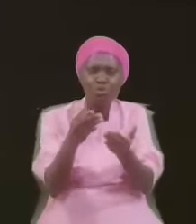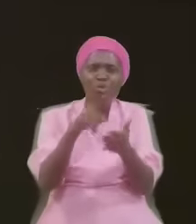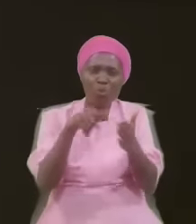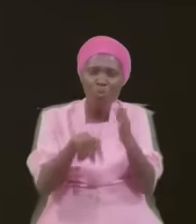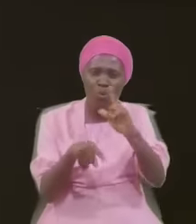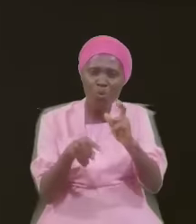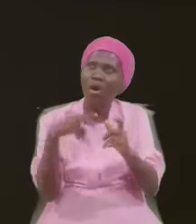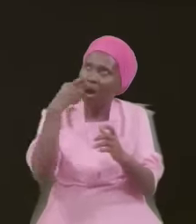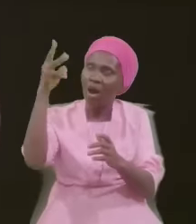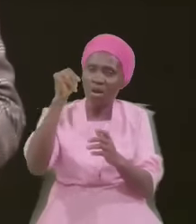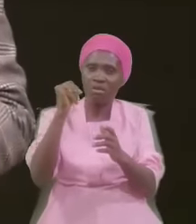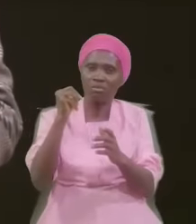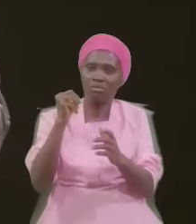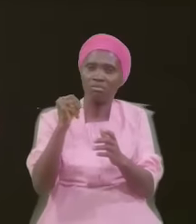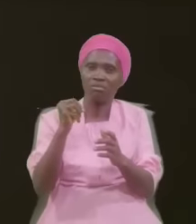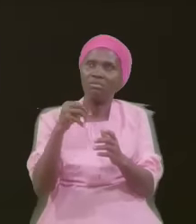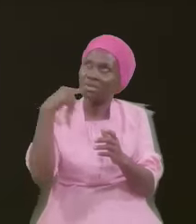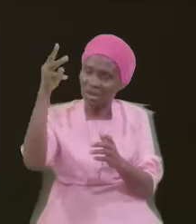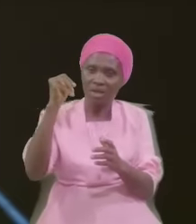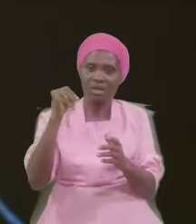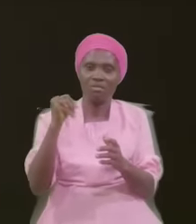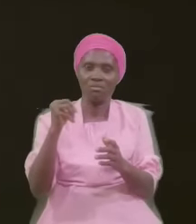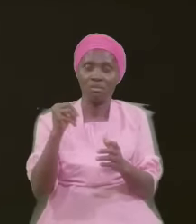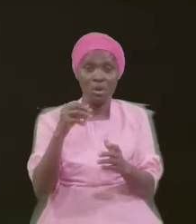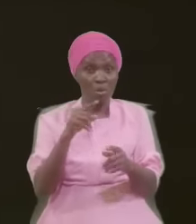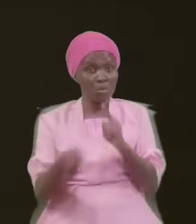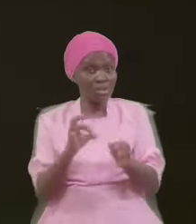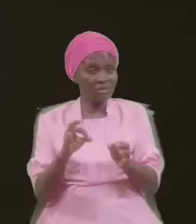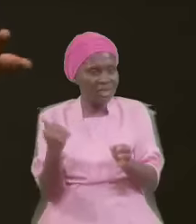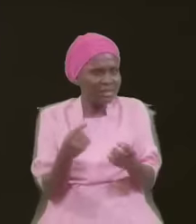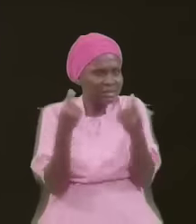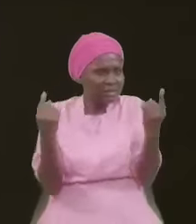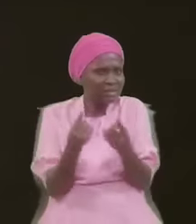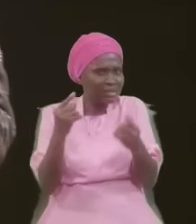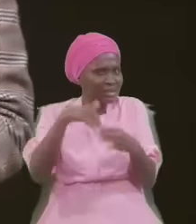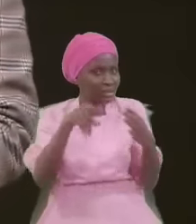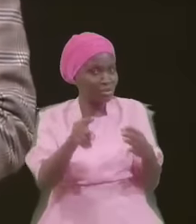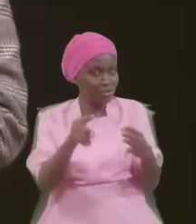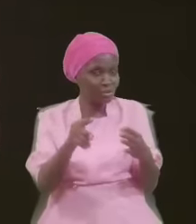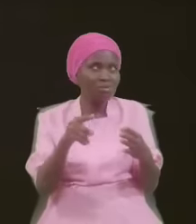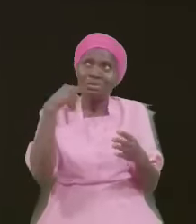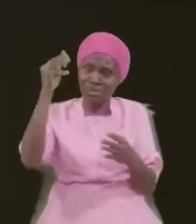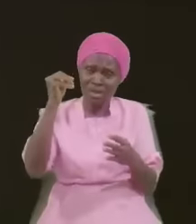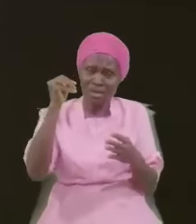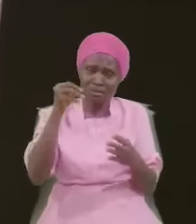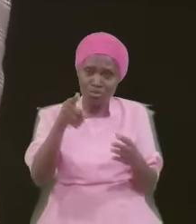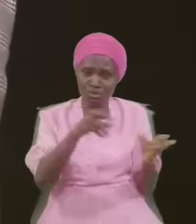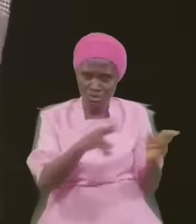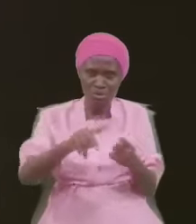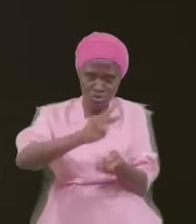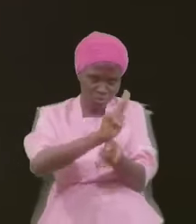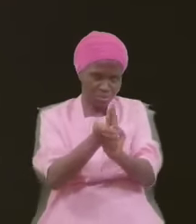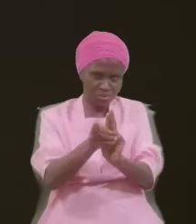challenge with any load of sin. Tell him, he'll take them away. You have a challenge